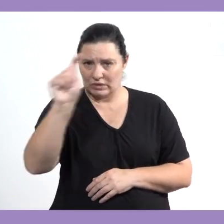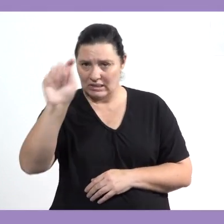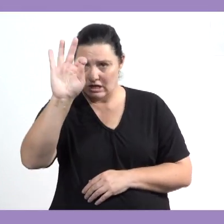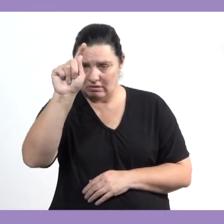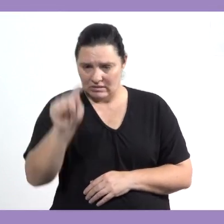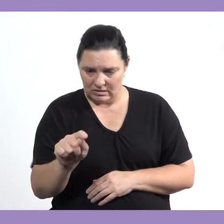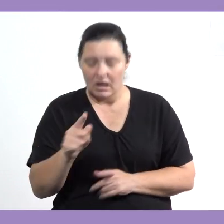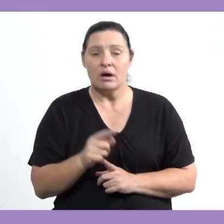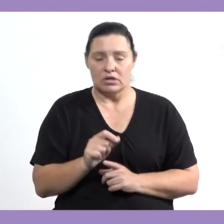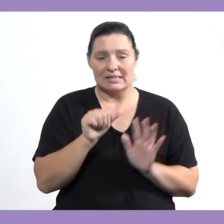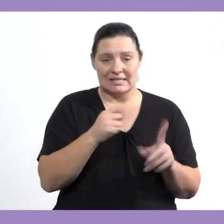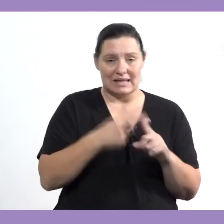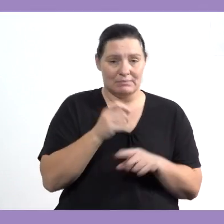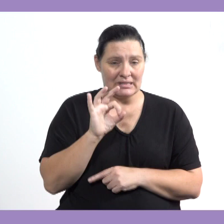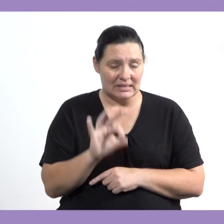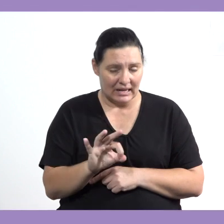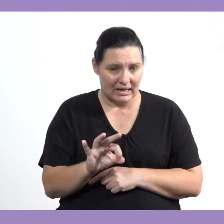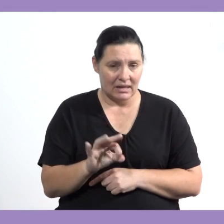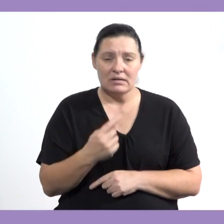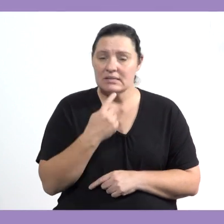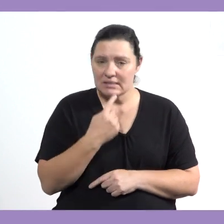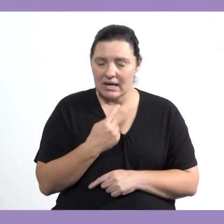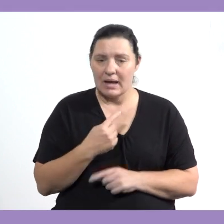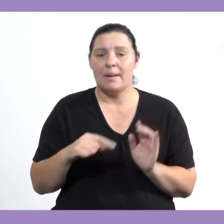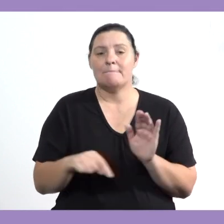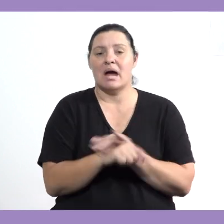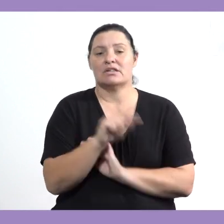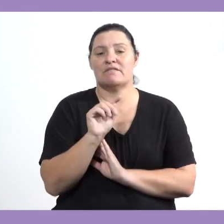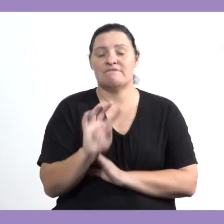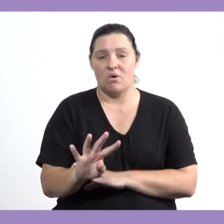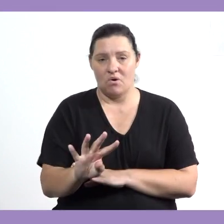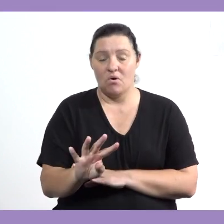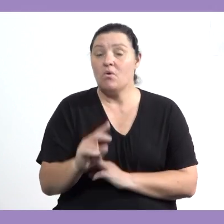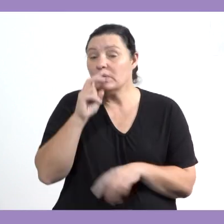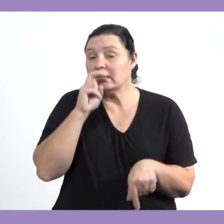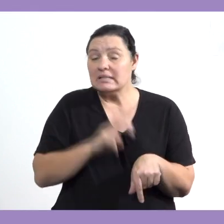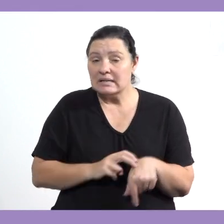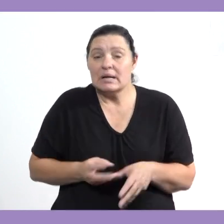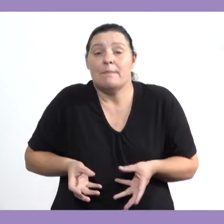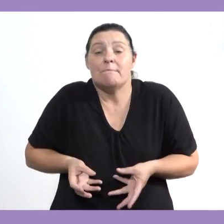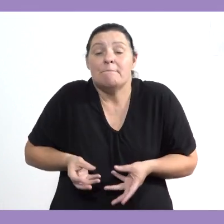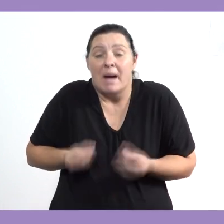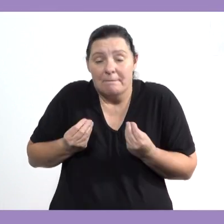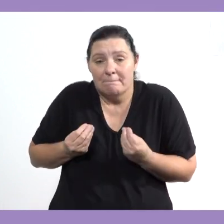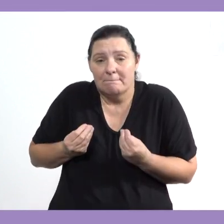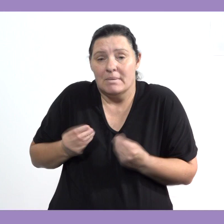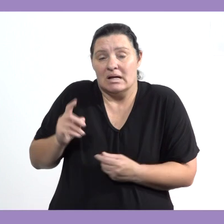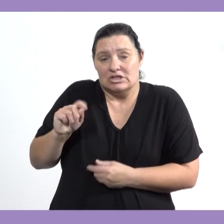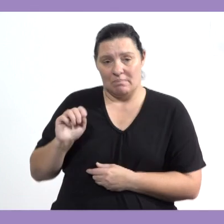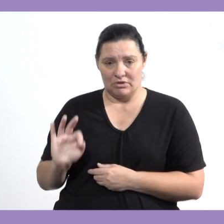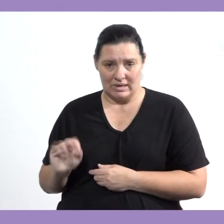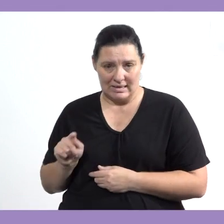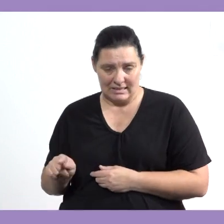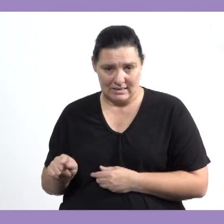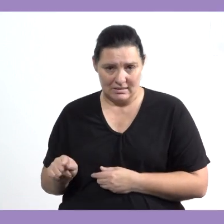I take 6 multiplied by 3, I need to say minus 4, and that answer needs to give me the value of the